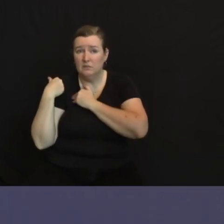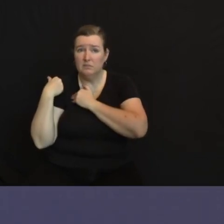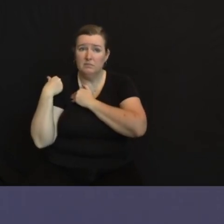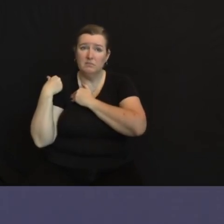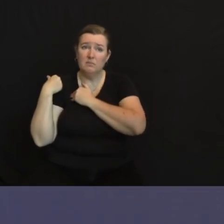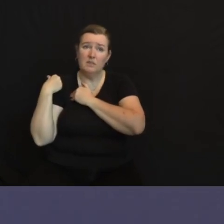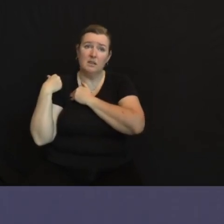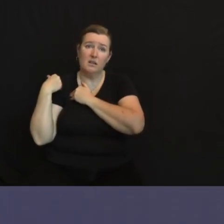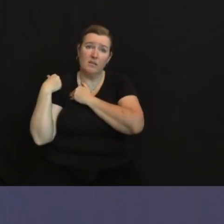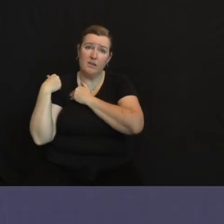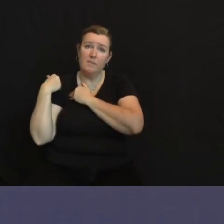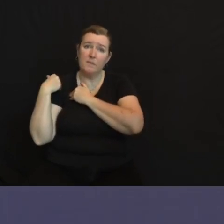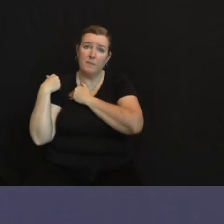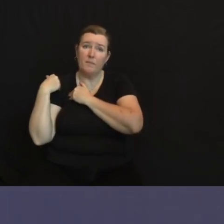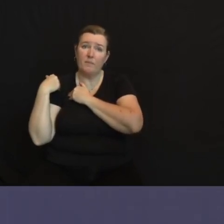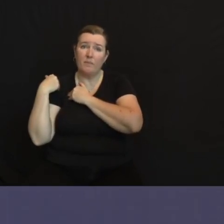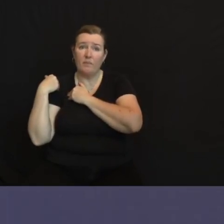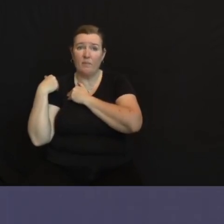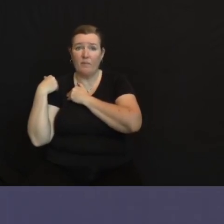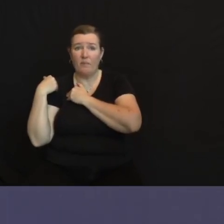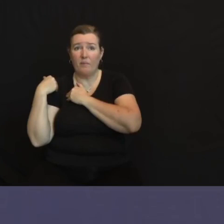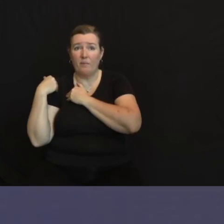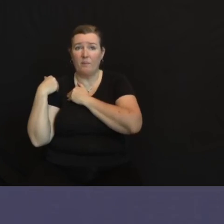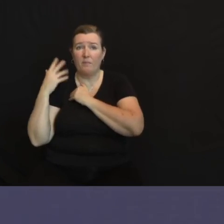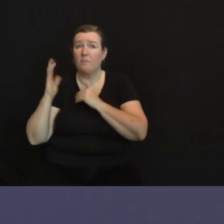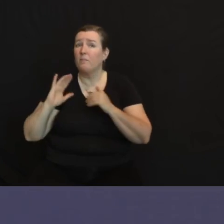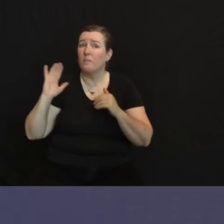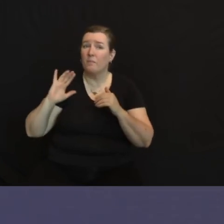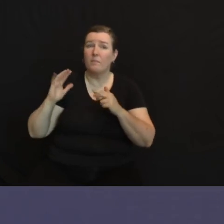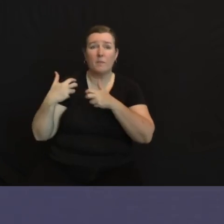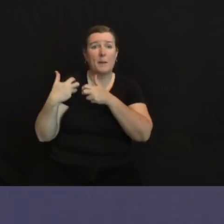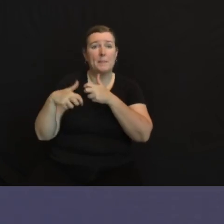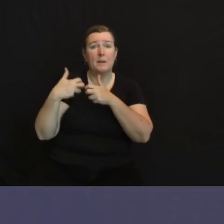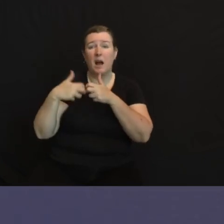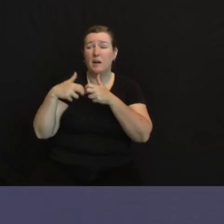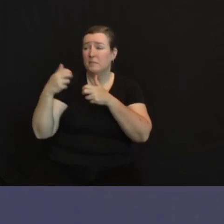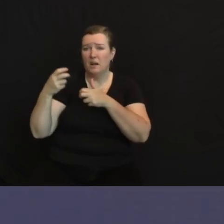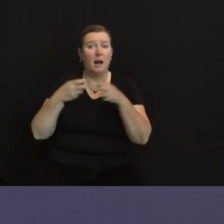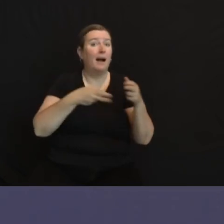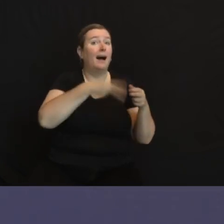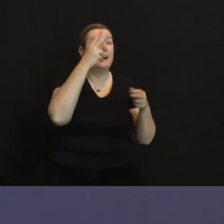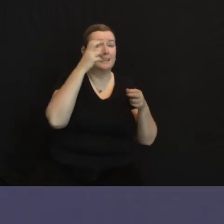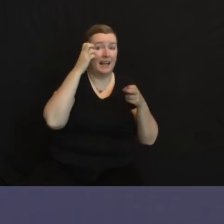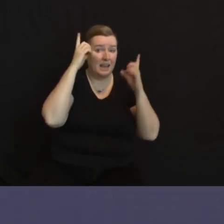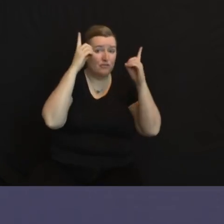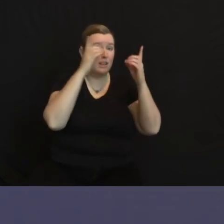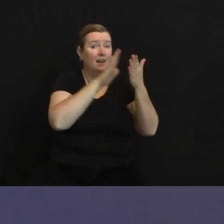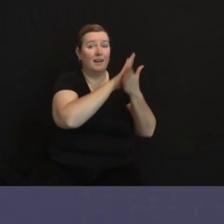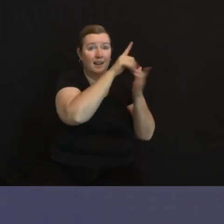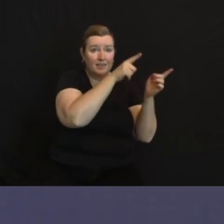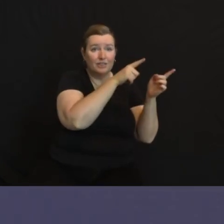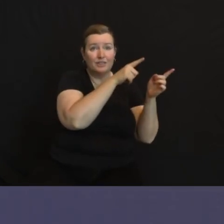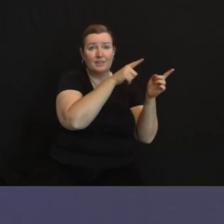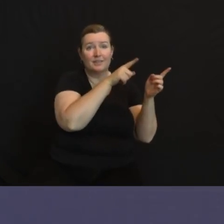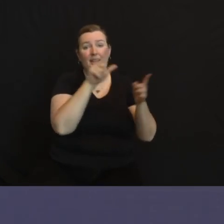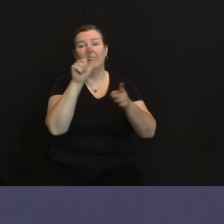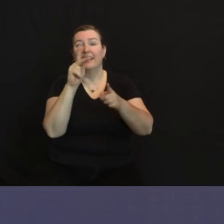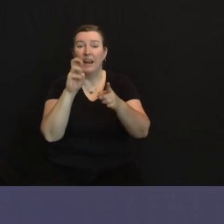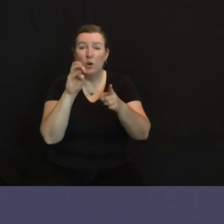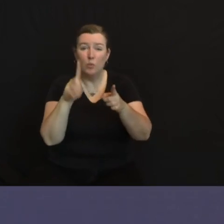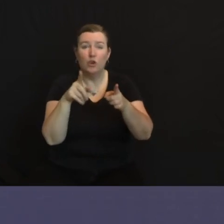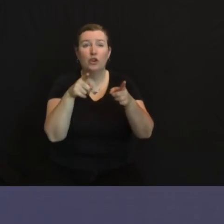had higher ed, we had Lakewood, and perhaps we're still seeing some runoff of those realities. But